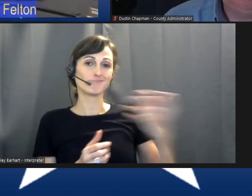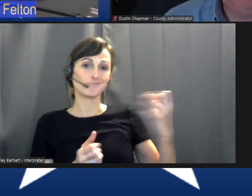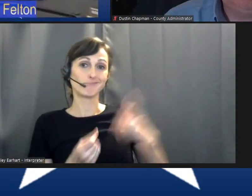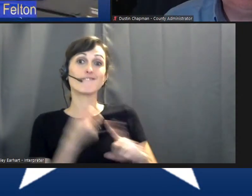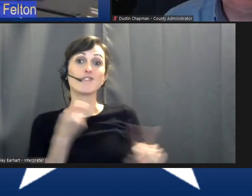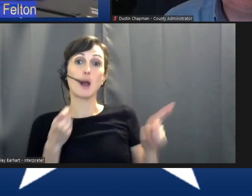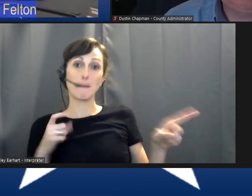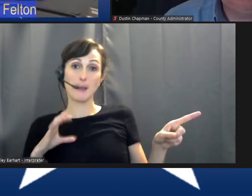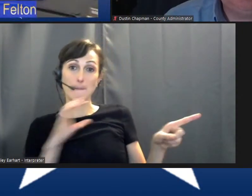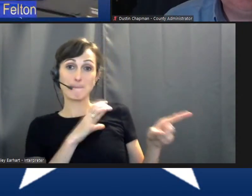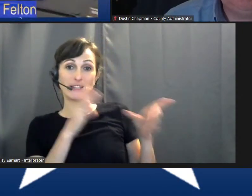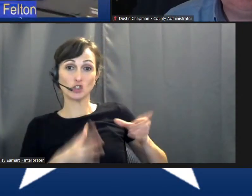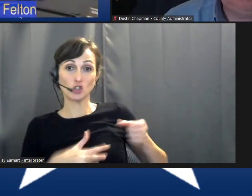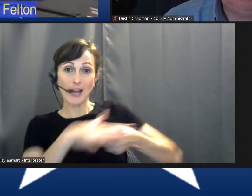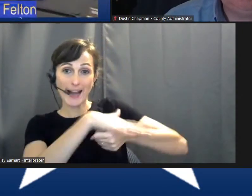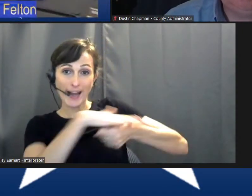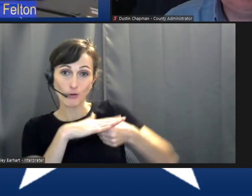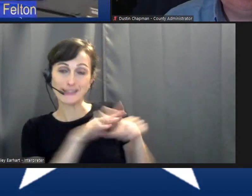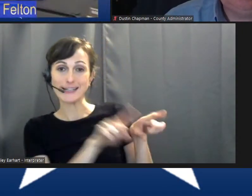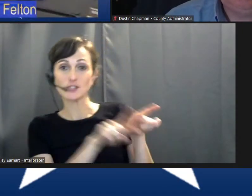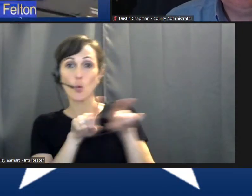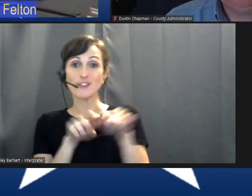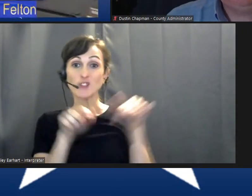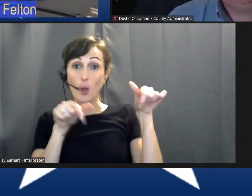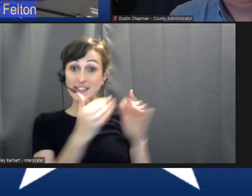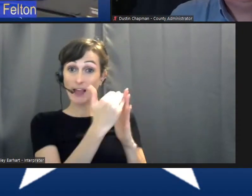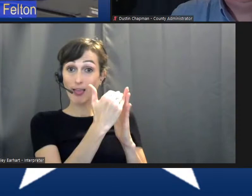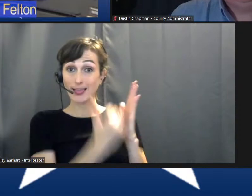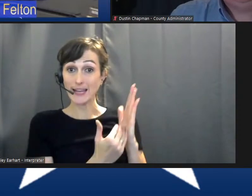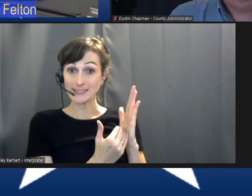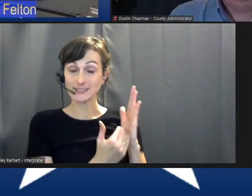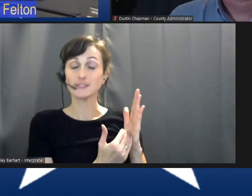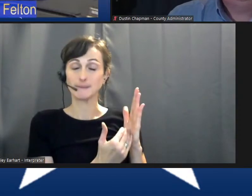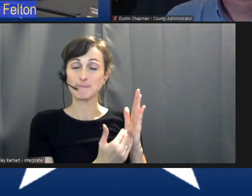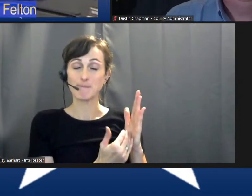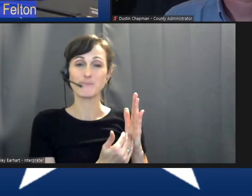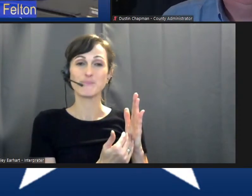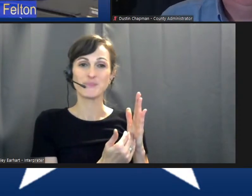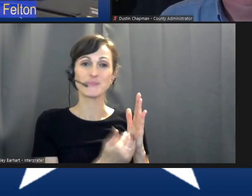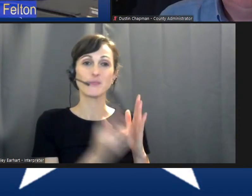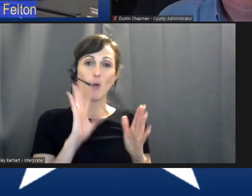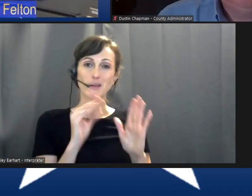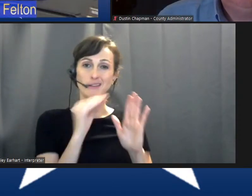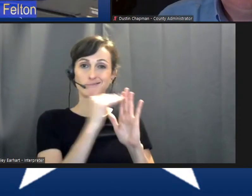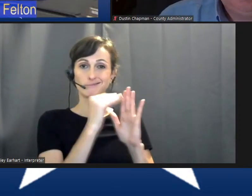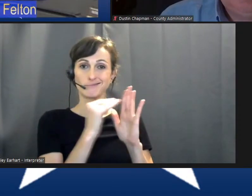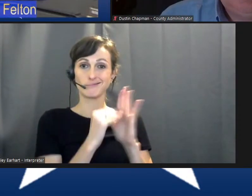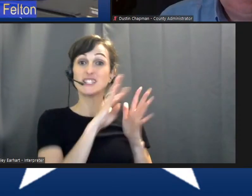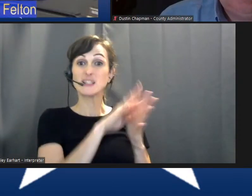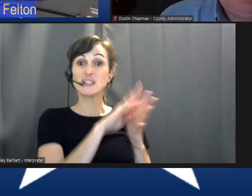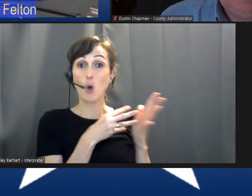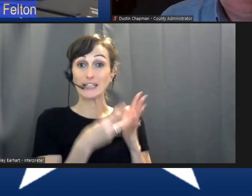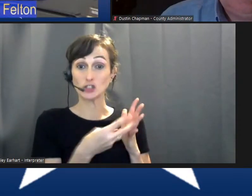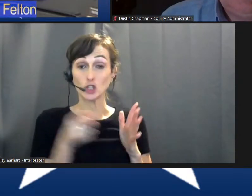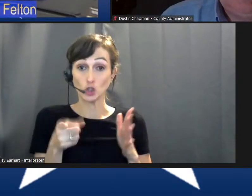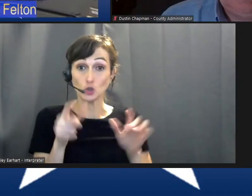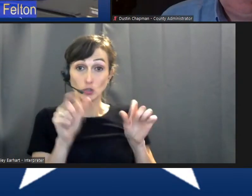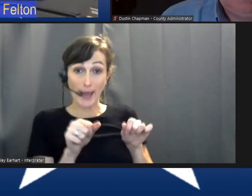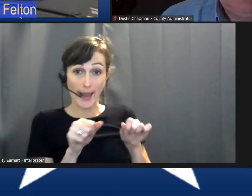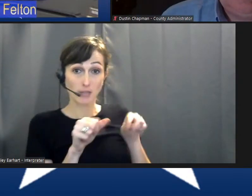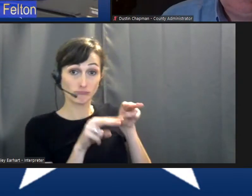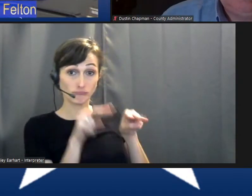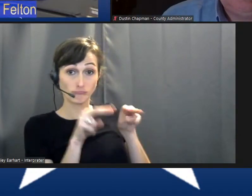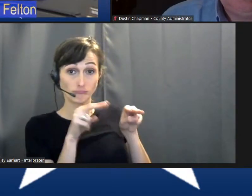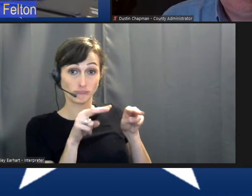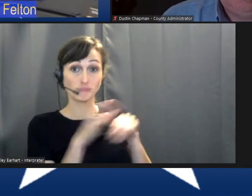as well. And so this list, it will be put on a spreadsheet that you'll be able to access and monitor on